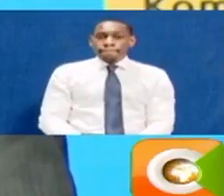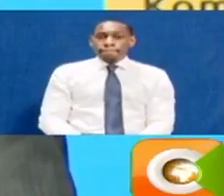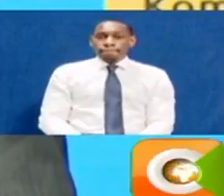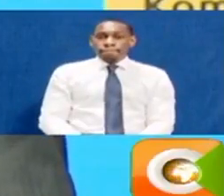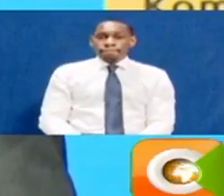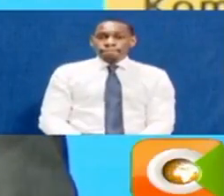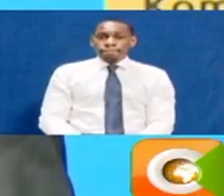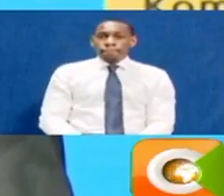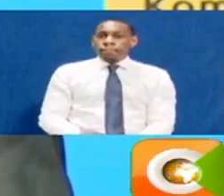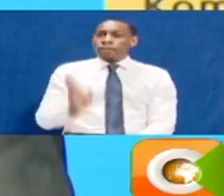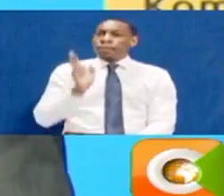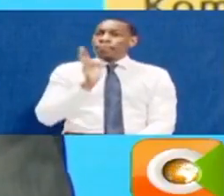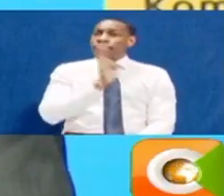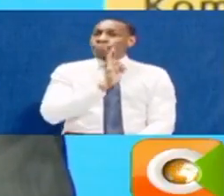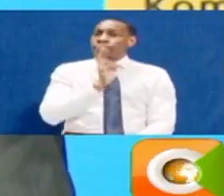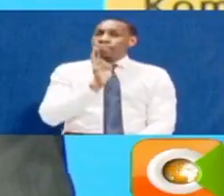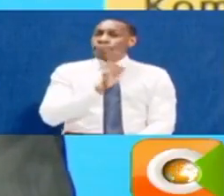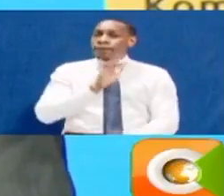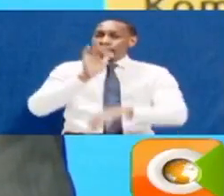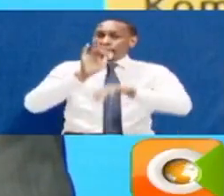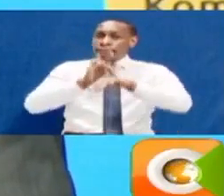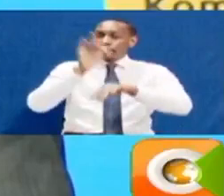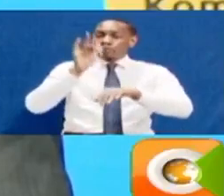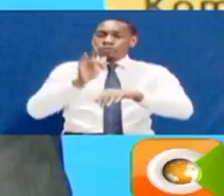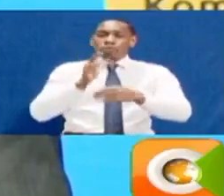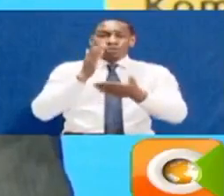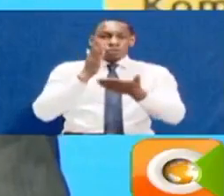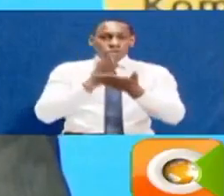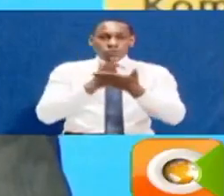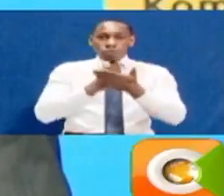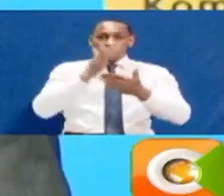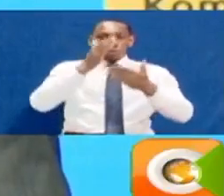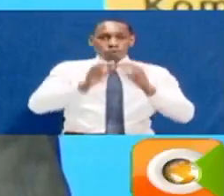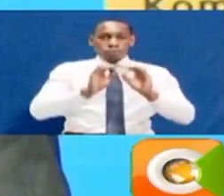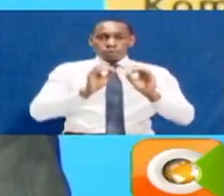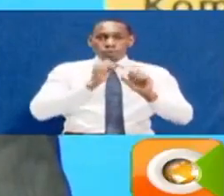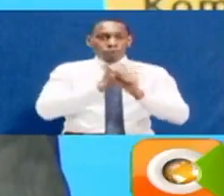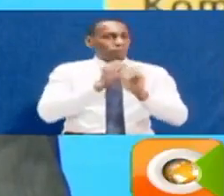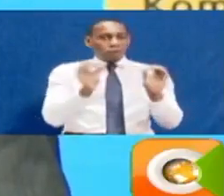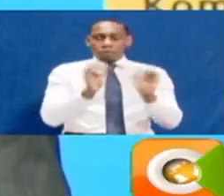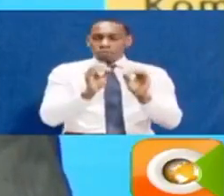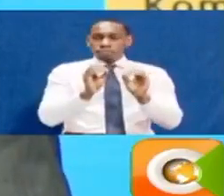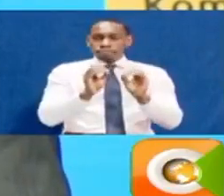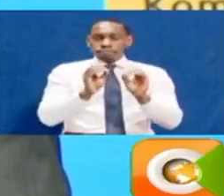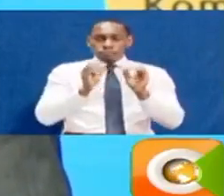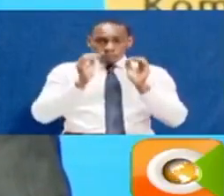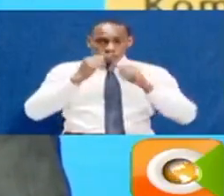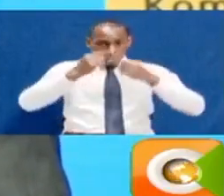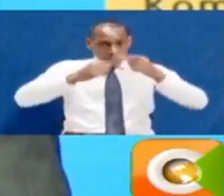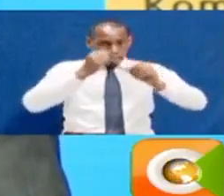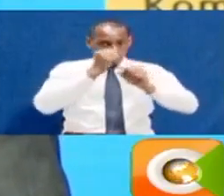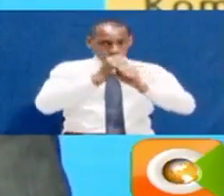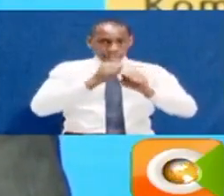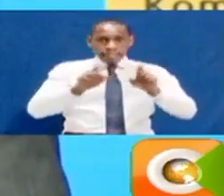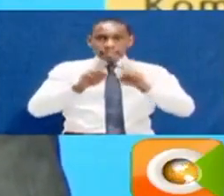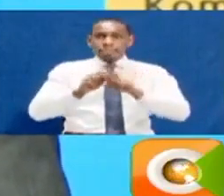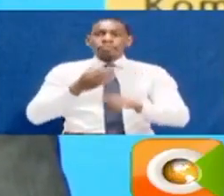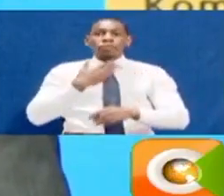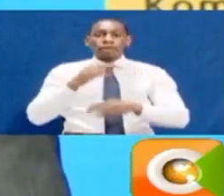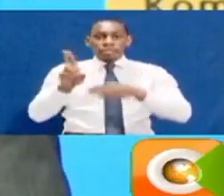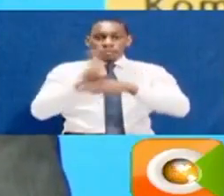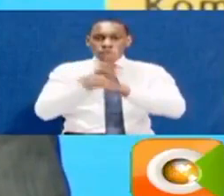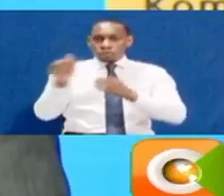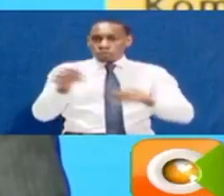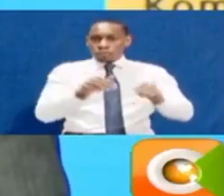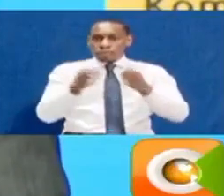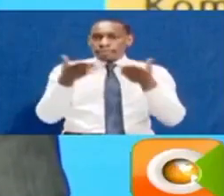The risk of infection has, however, not undermined their commitment to duty. I therefore want to take this